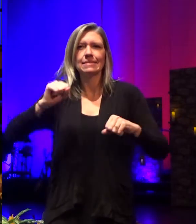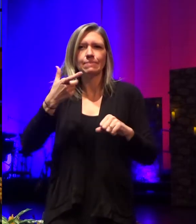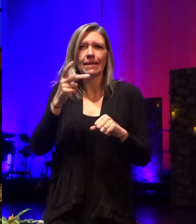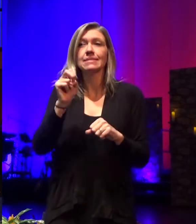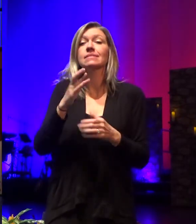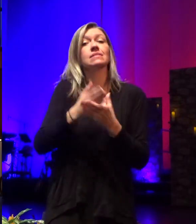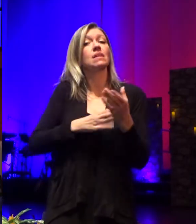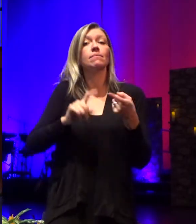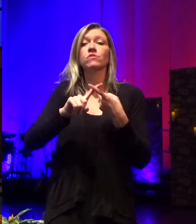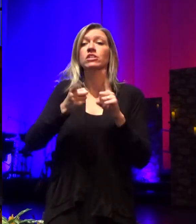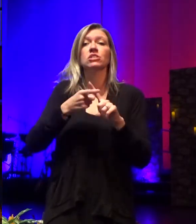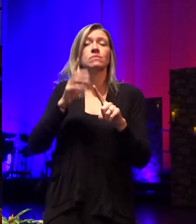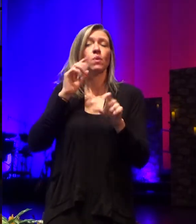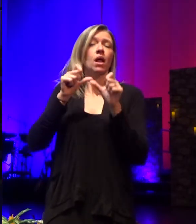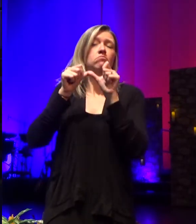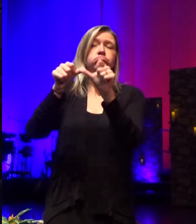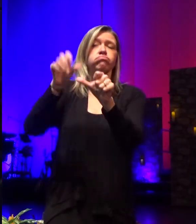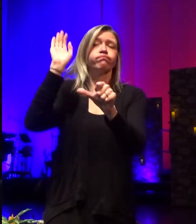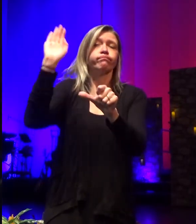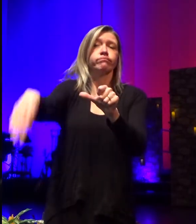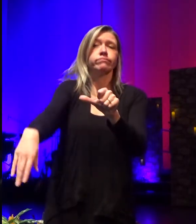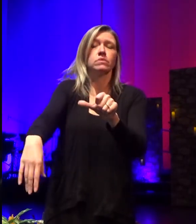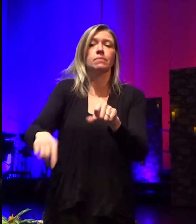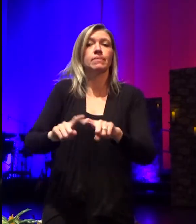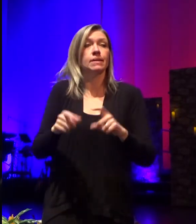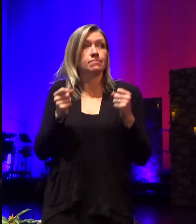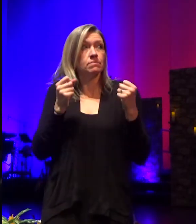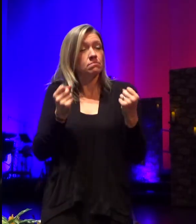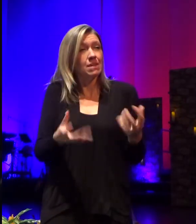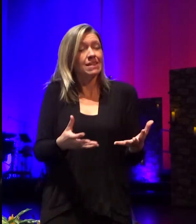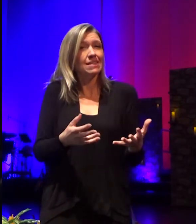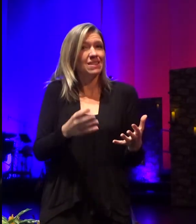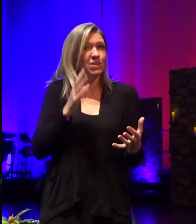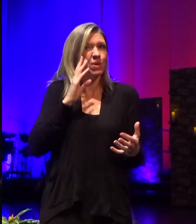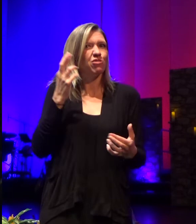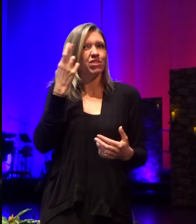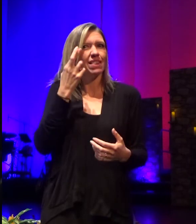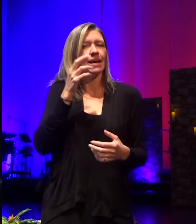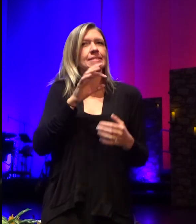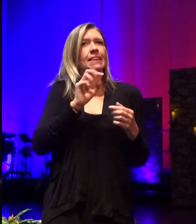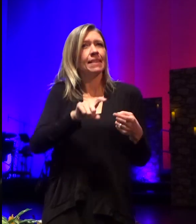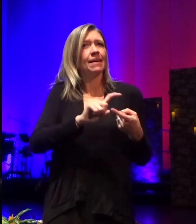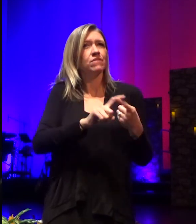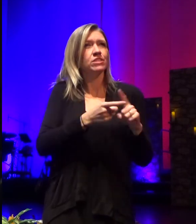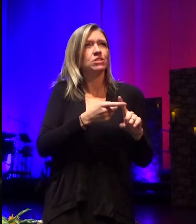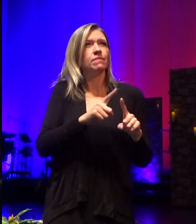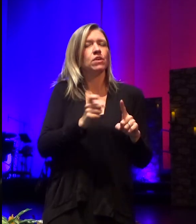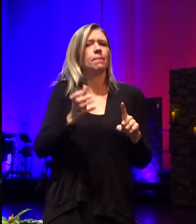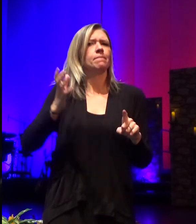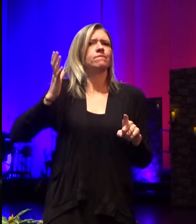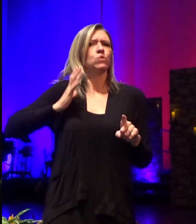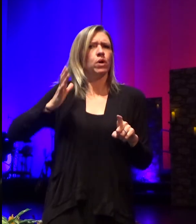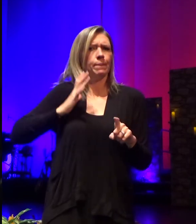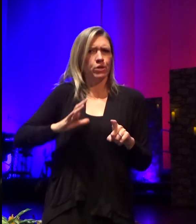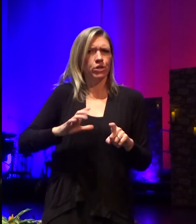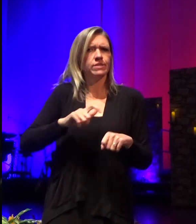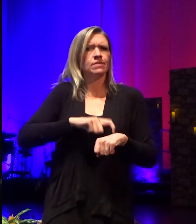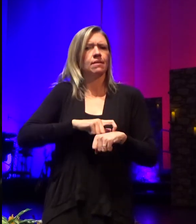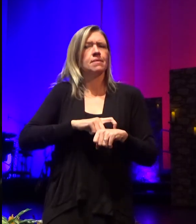the distance no matter how we grow, but then there's a number of them that we realize, okay, that was a part of a former chapter, and we can